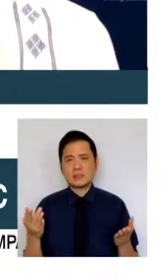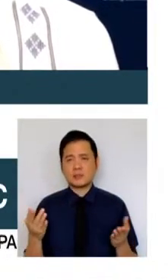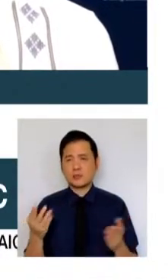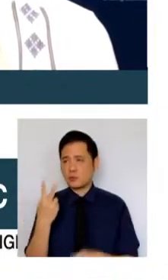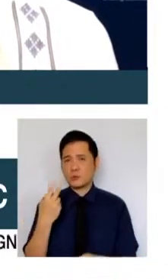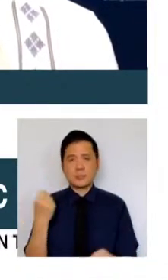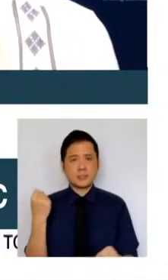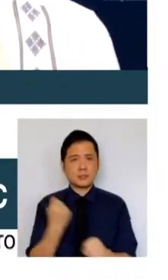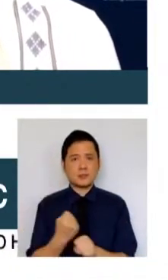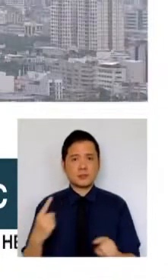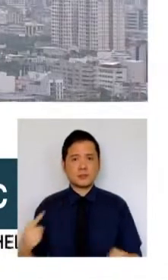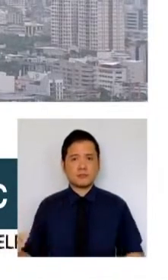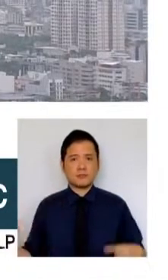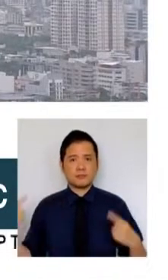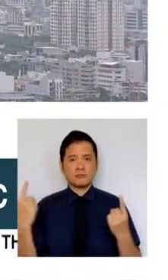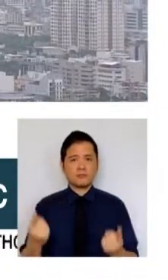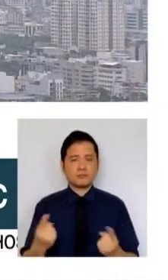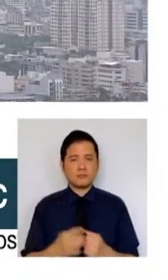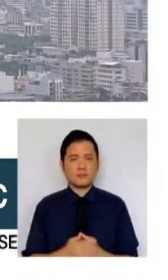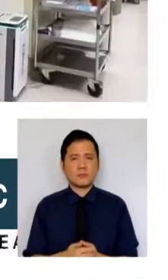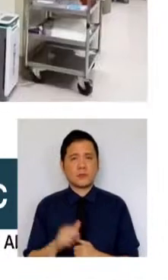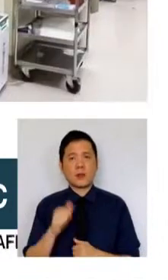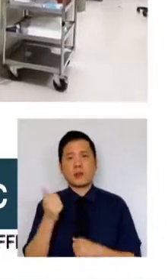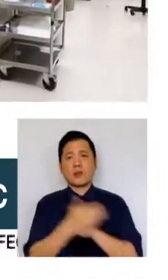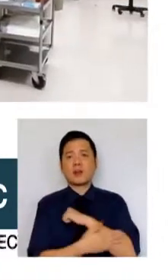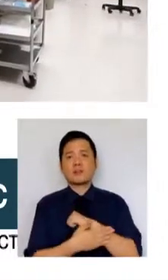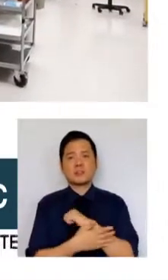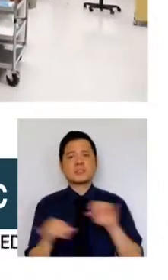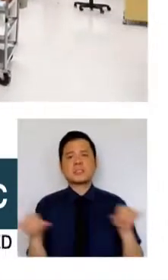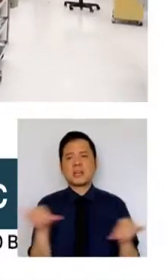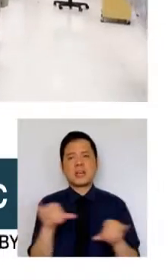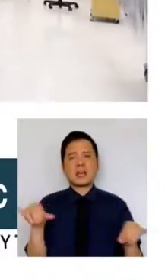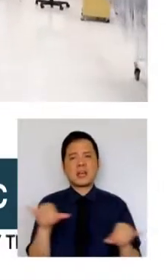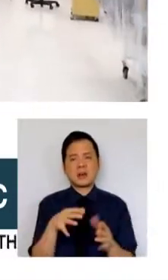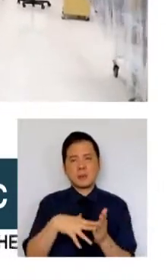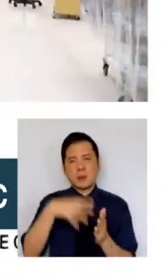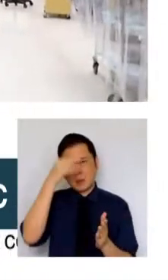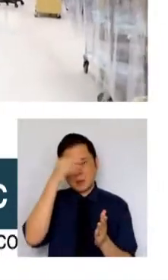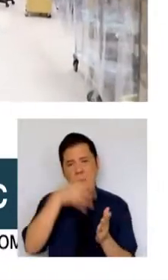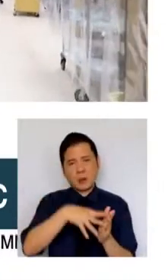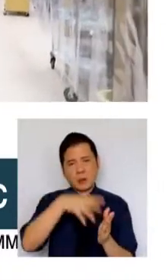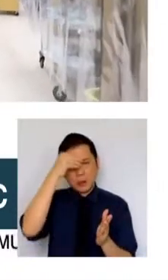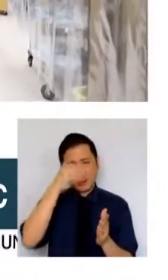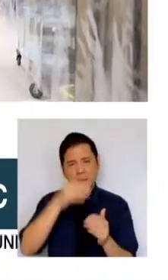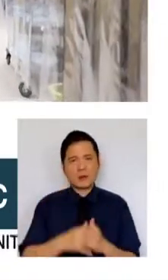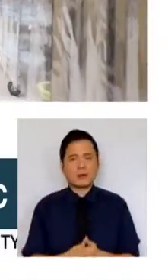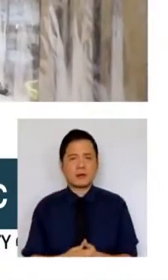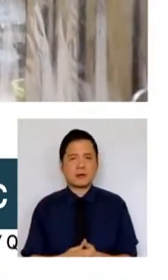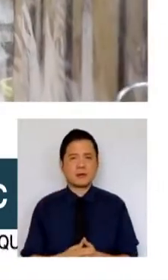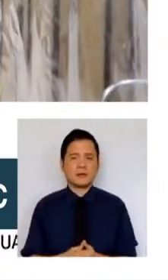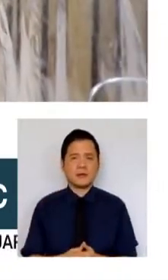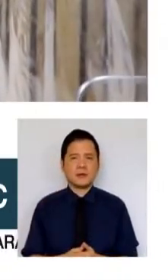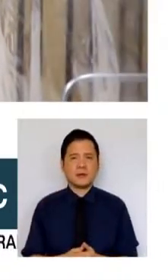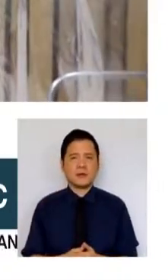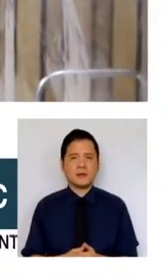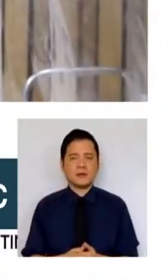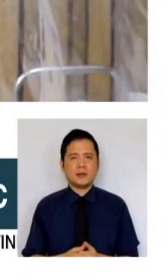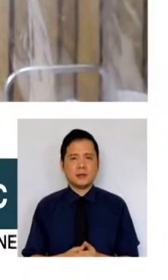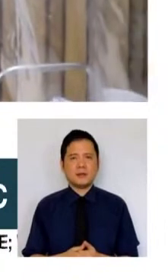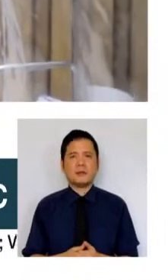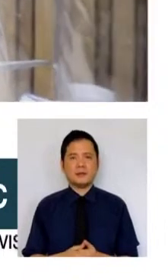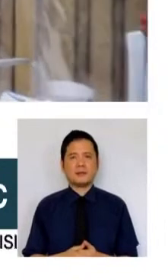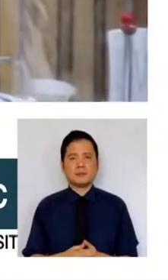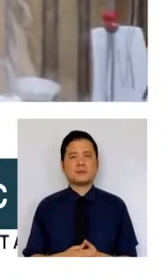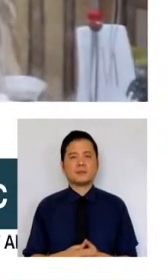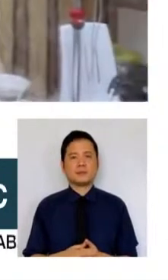2 years, as many of the other countries did. And so as even as cases have risen